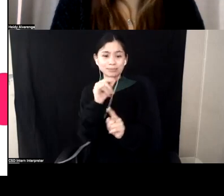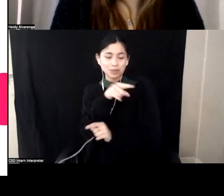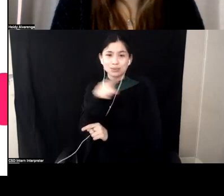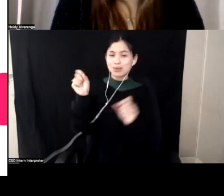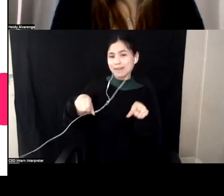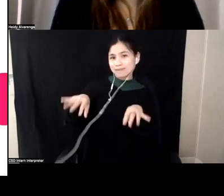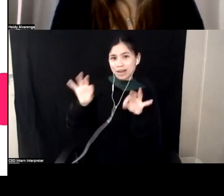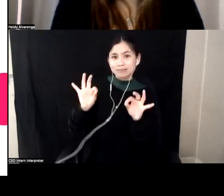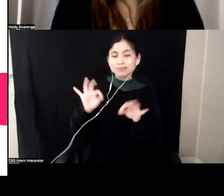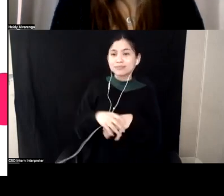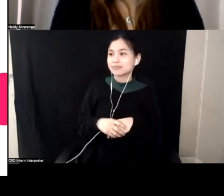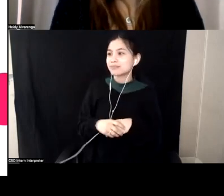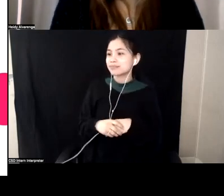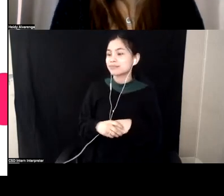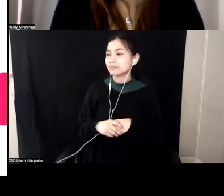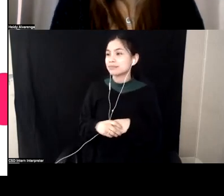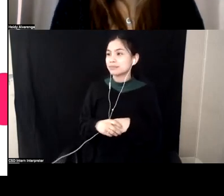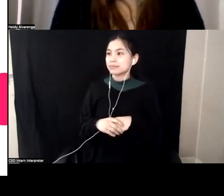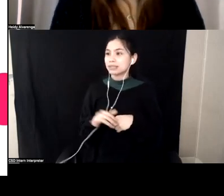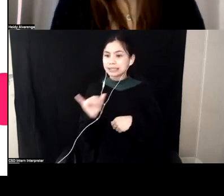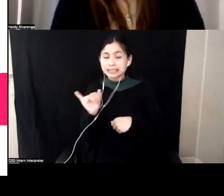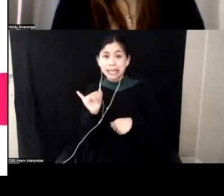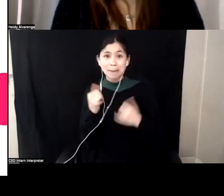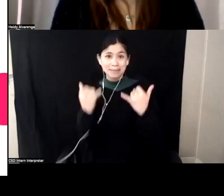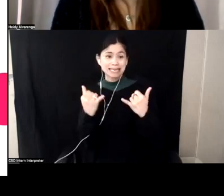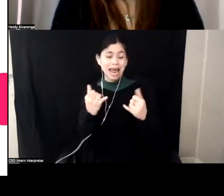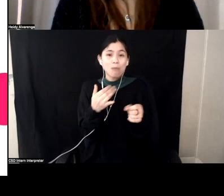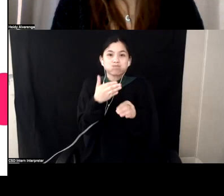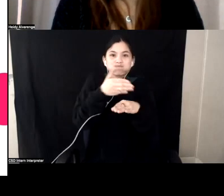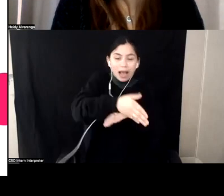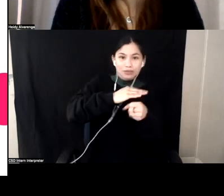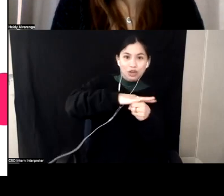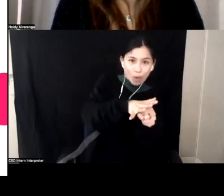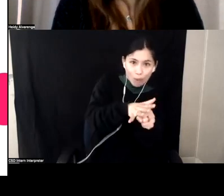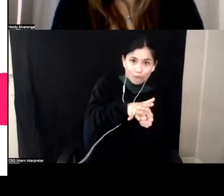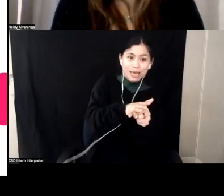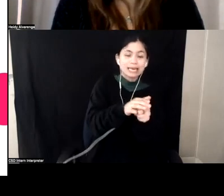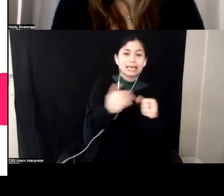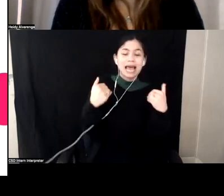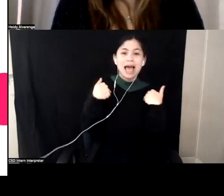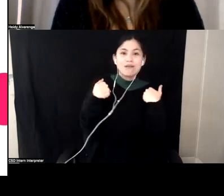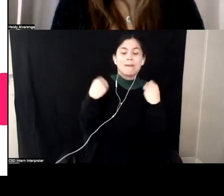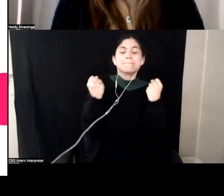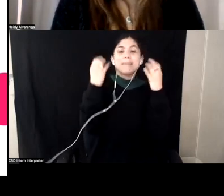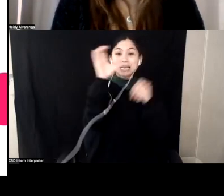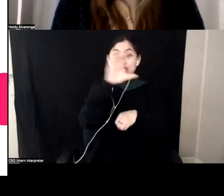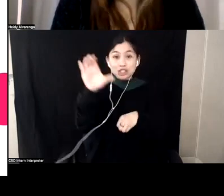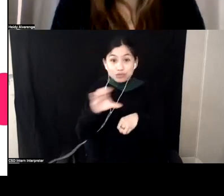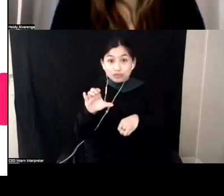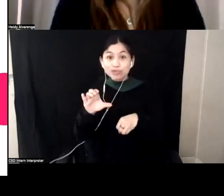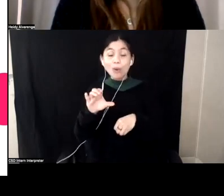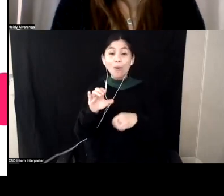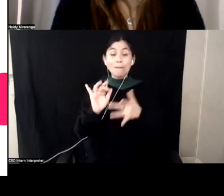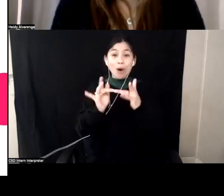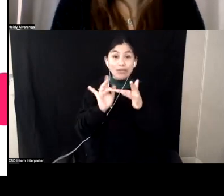find, especially now, post COVID. There's so many virtual events that are easy